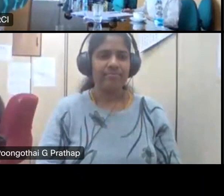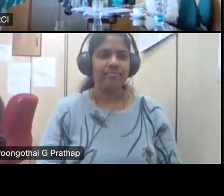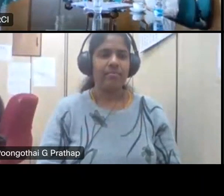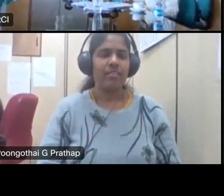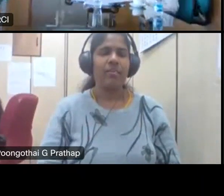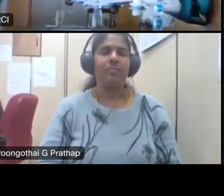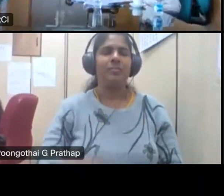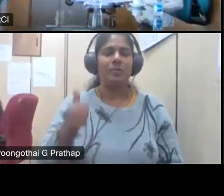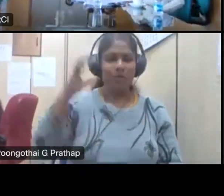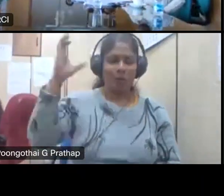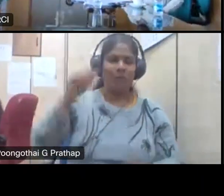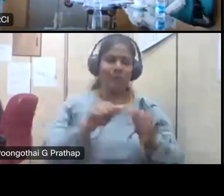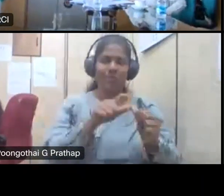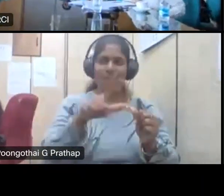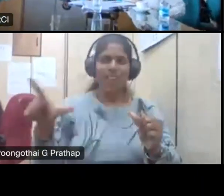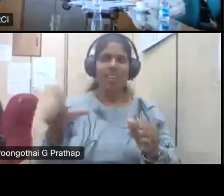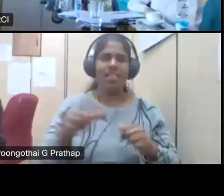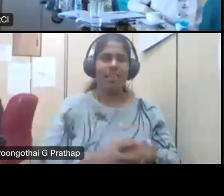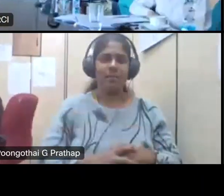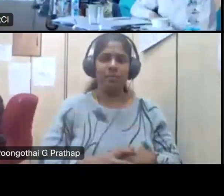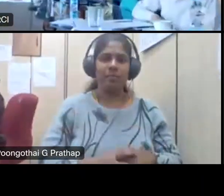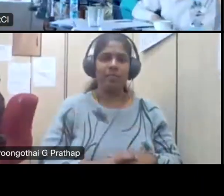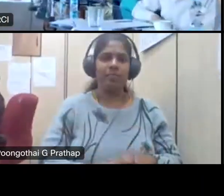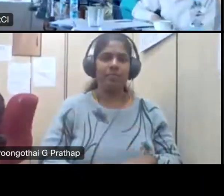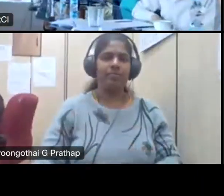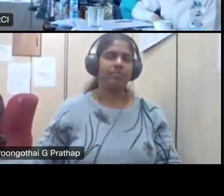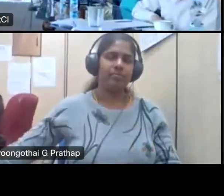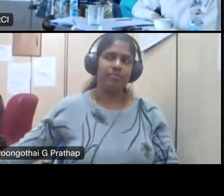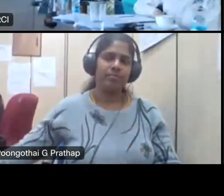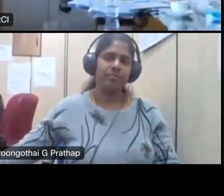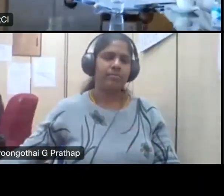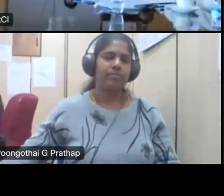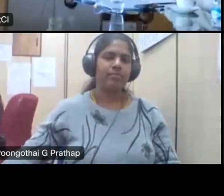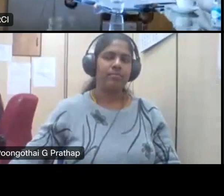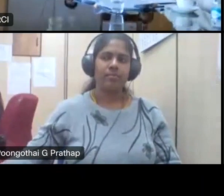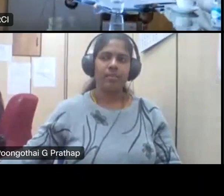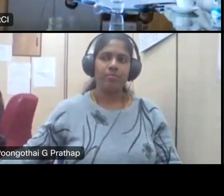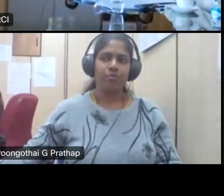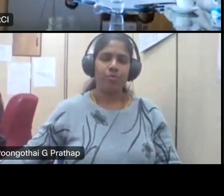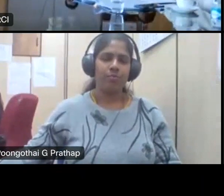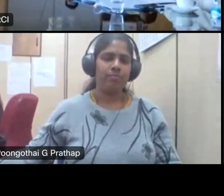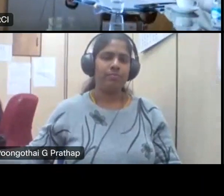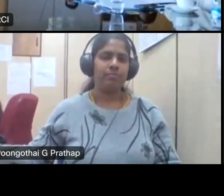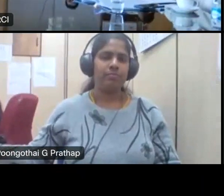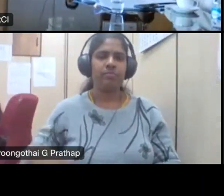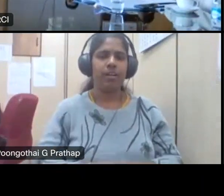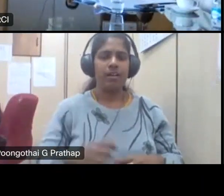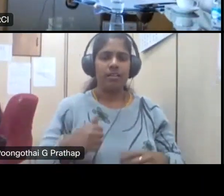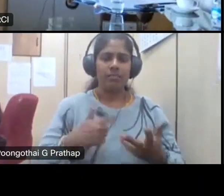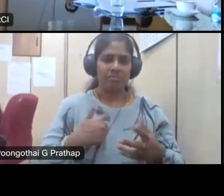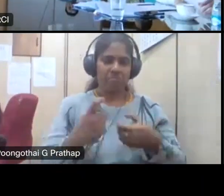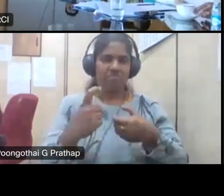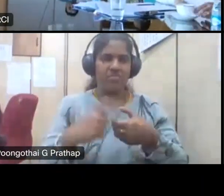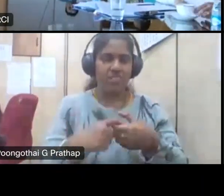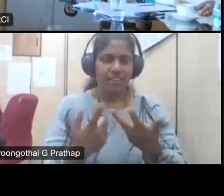Good afternoon, everyone. Good afternoon, sir. I've been able to join just now, but